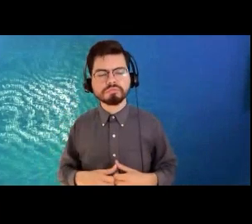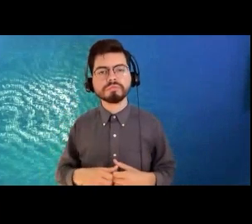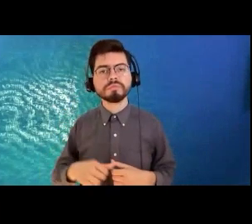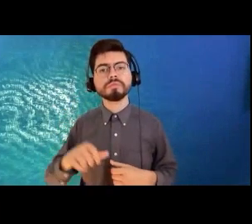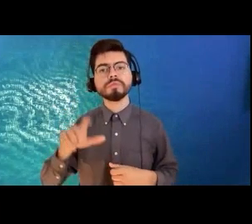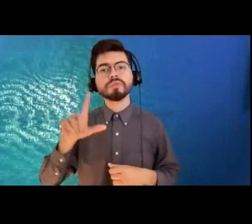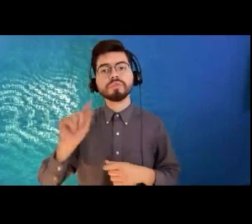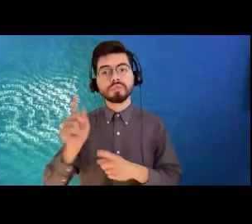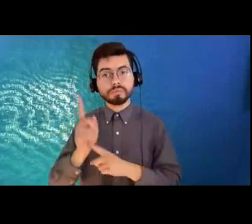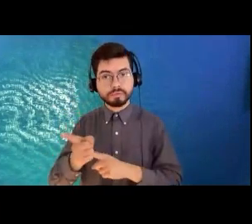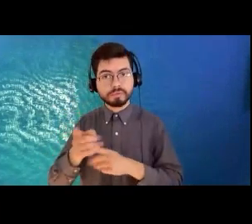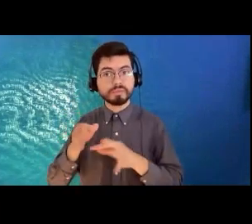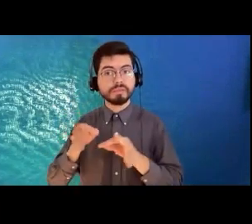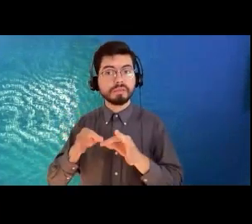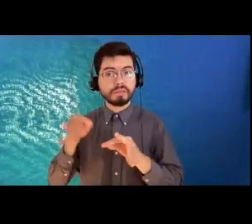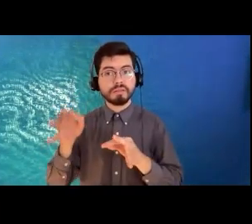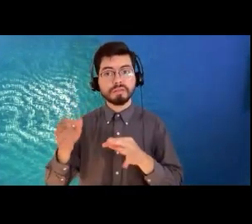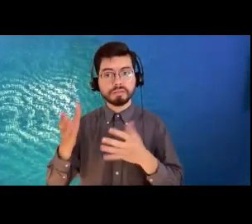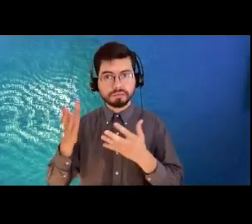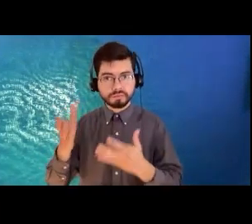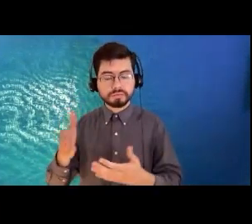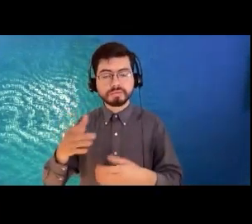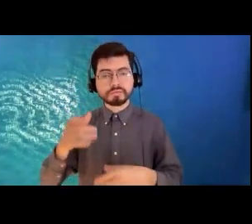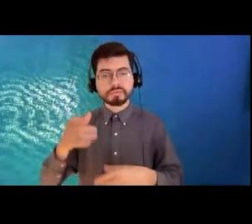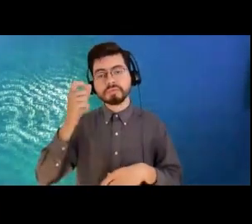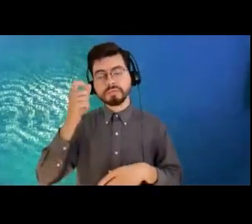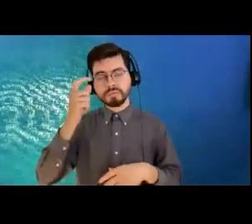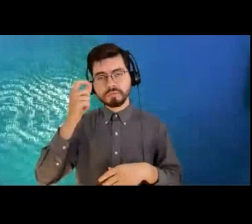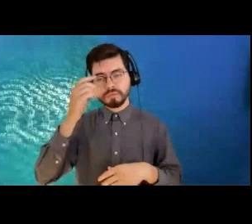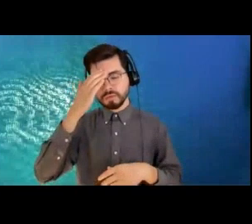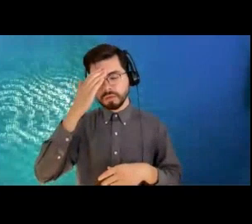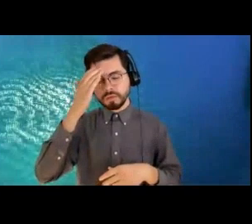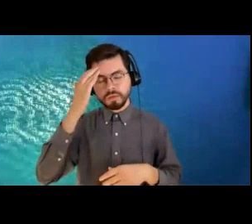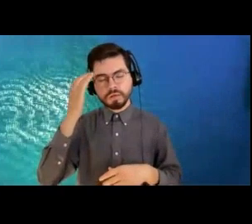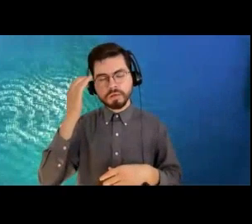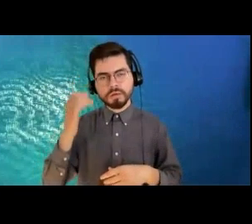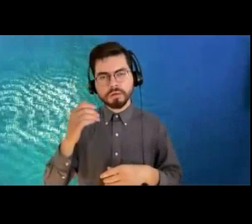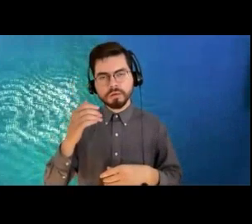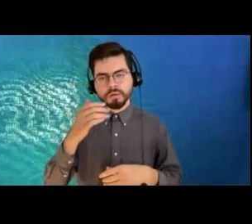delays there. There may be another set of those